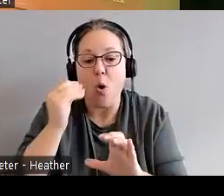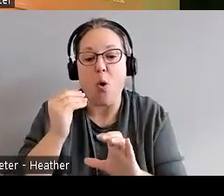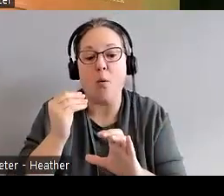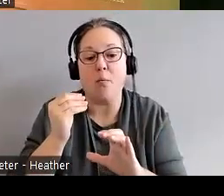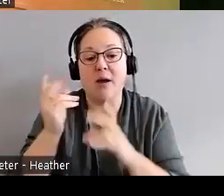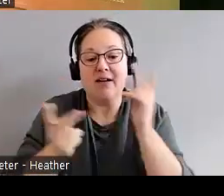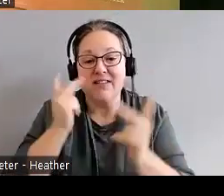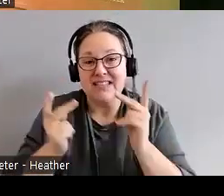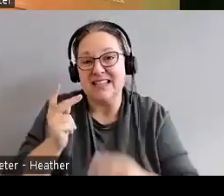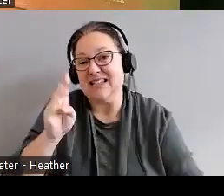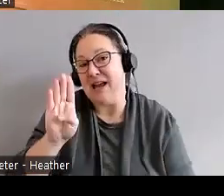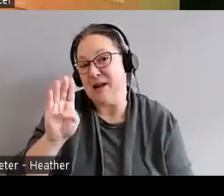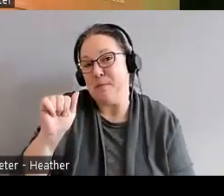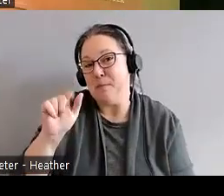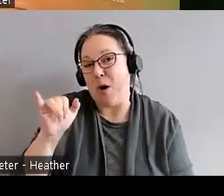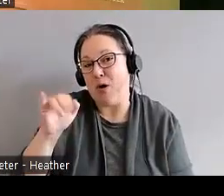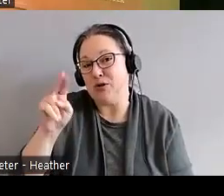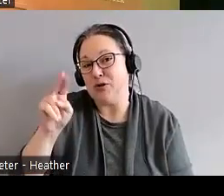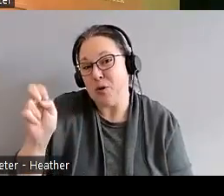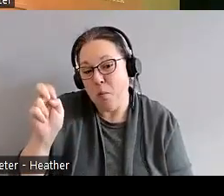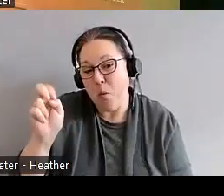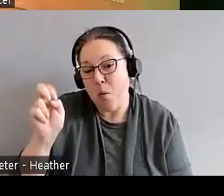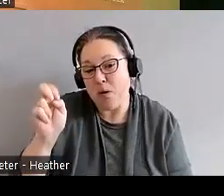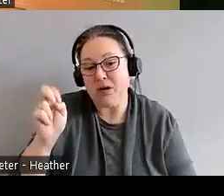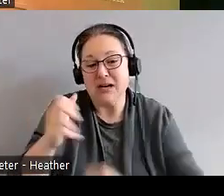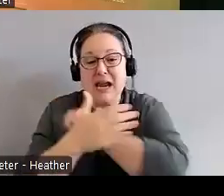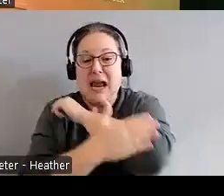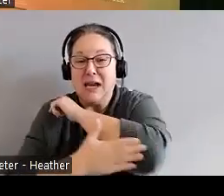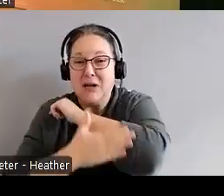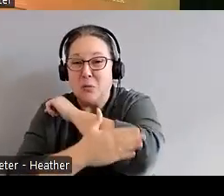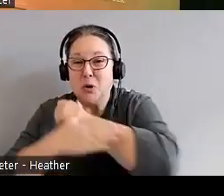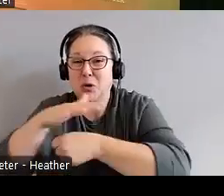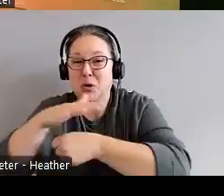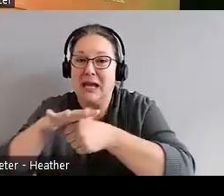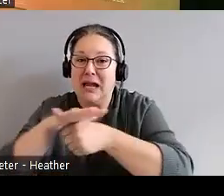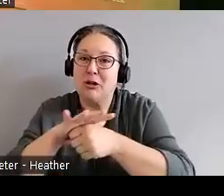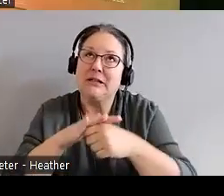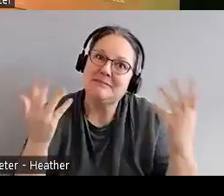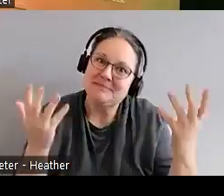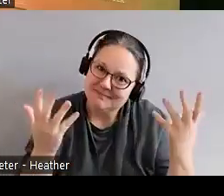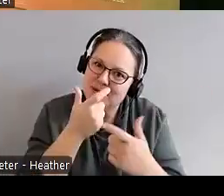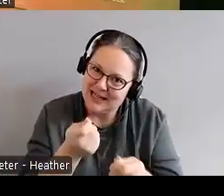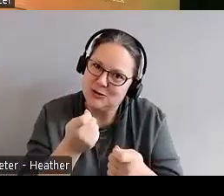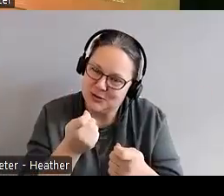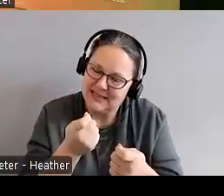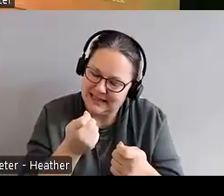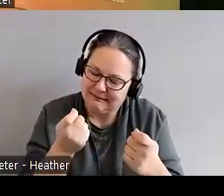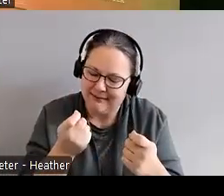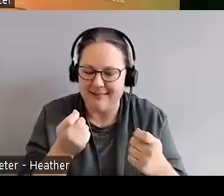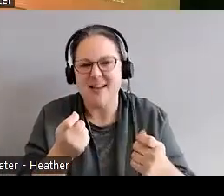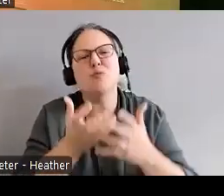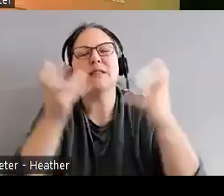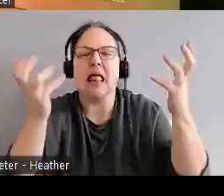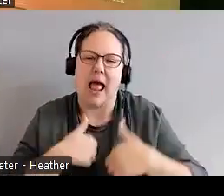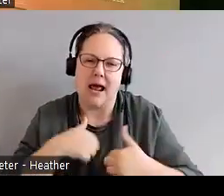sight. Having said that, there are also enjoyable moments, and there are a lot of things that I learned as well. And